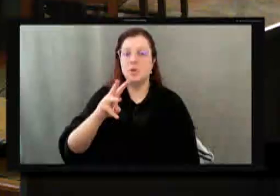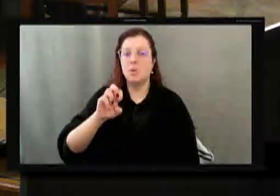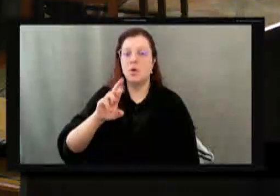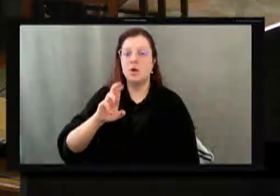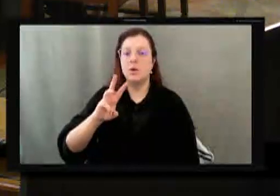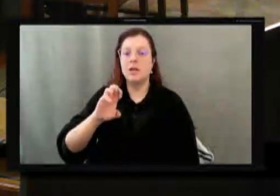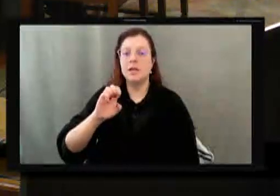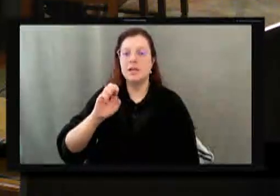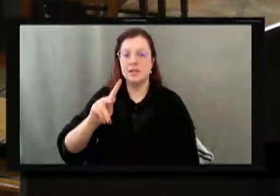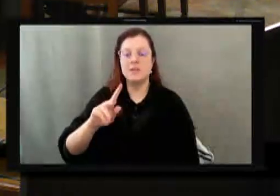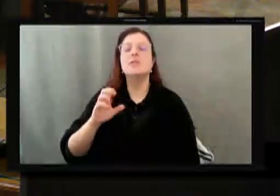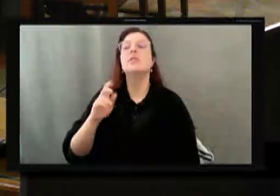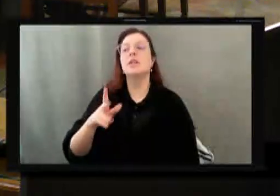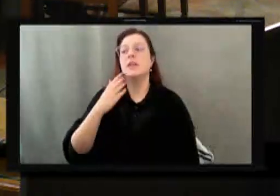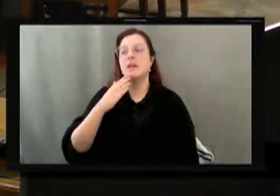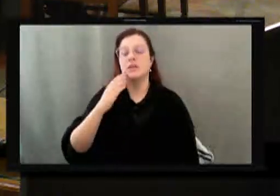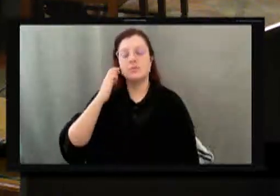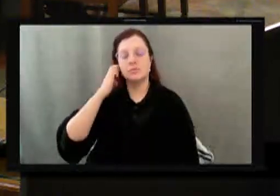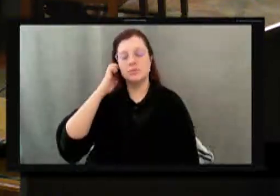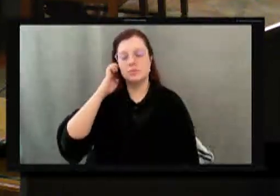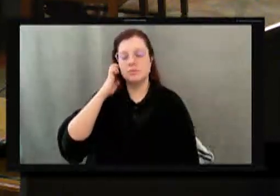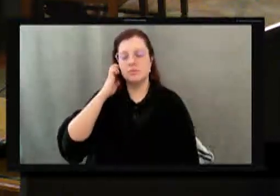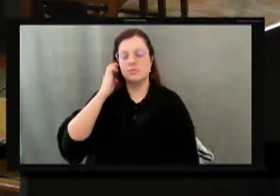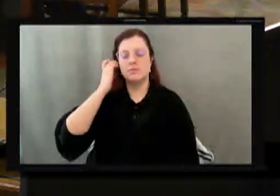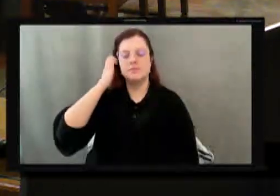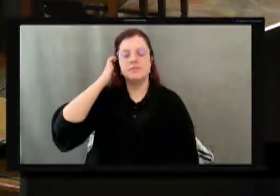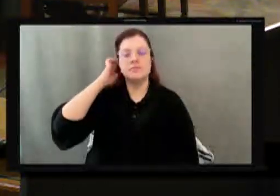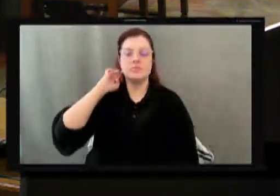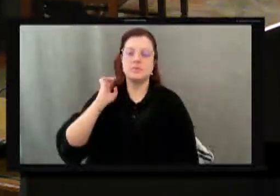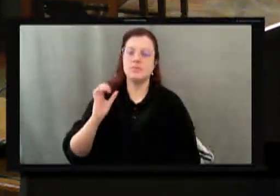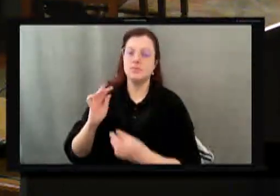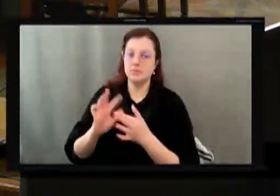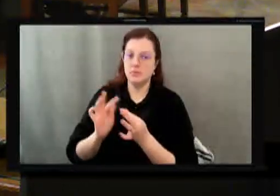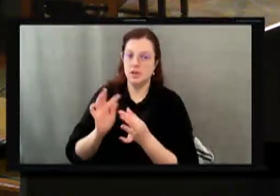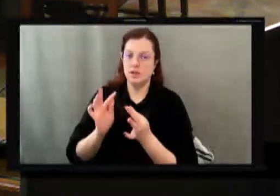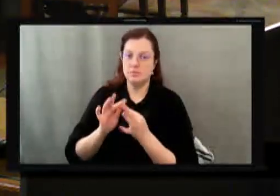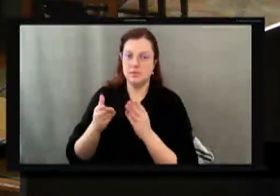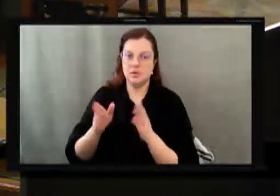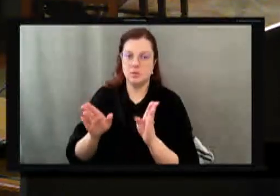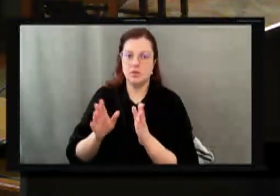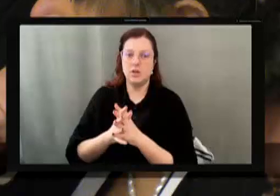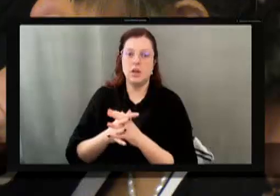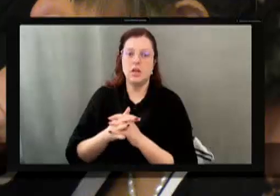thanks. So I guess just to sort of just some comments overall about